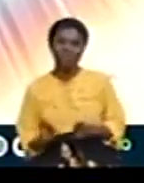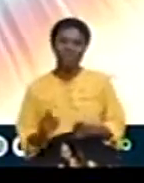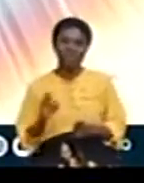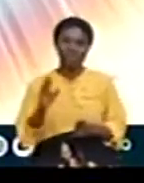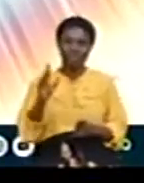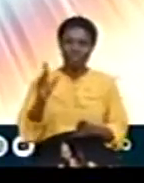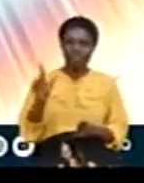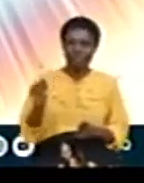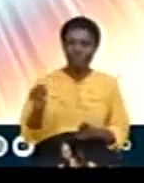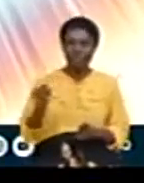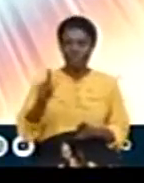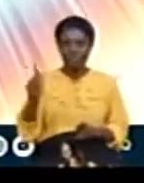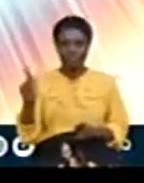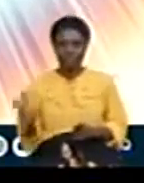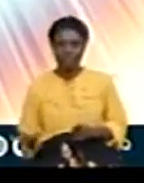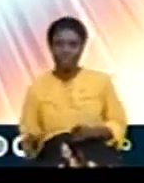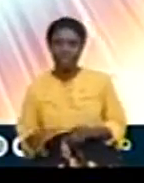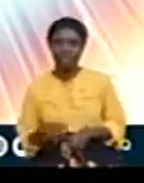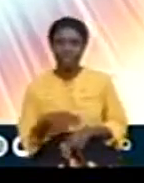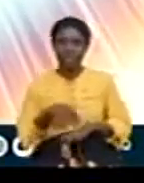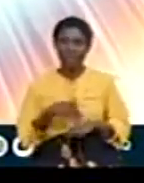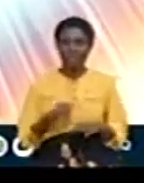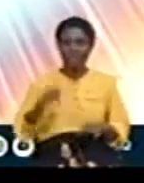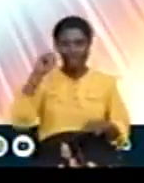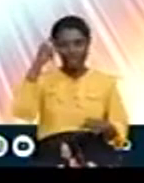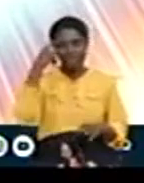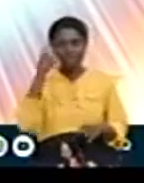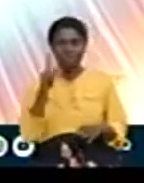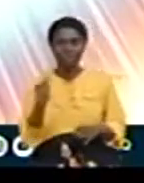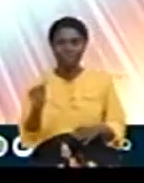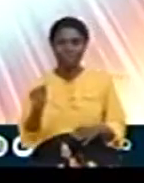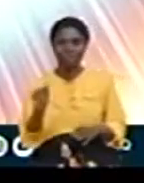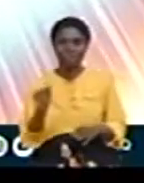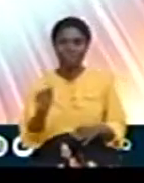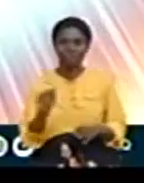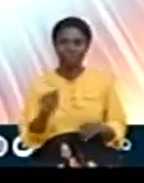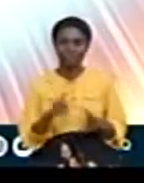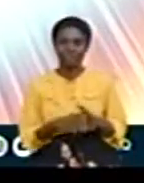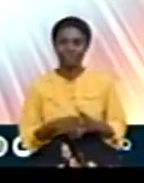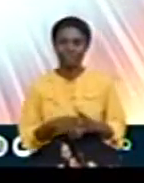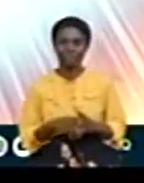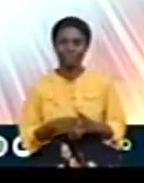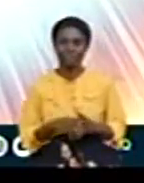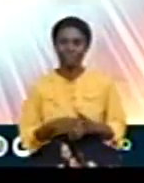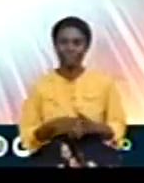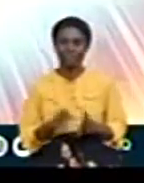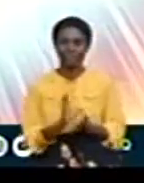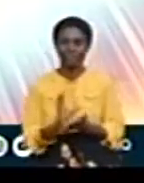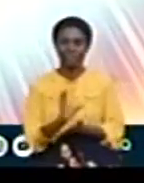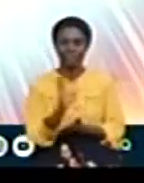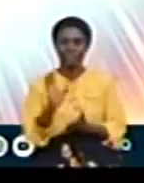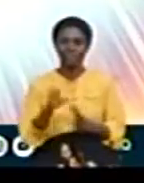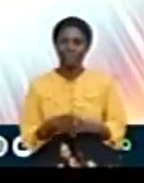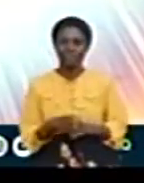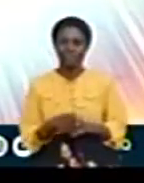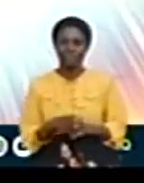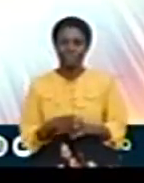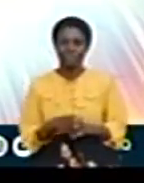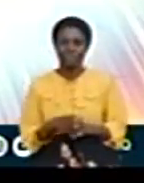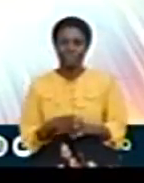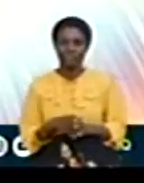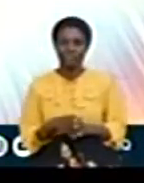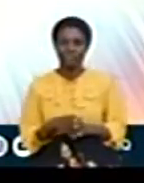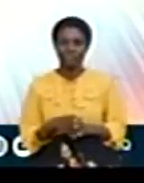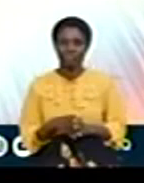the Government Technical College in Oshogbo at 1600 hours GMT daily, and a global worship